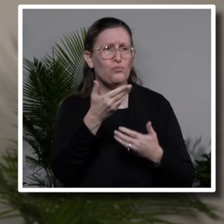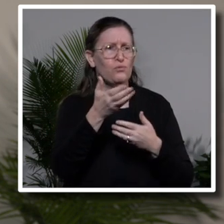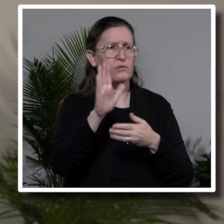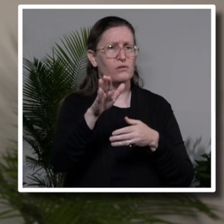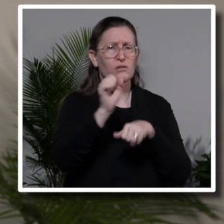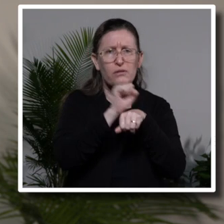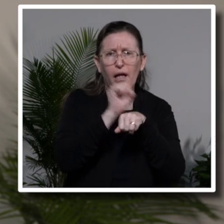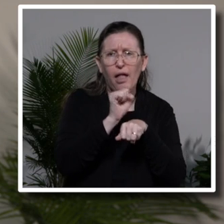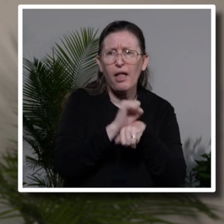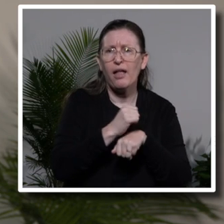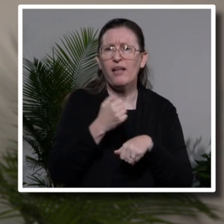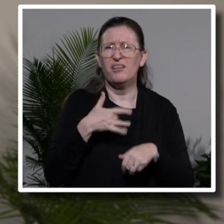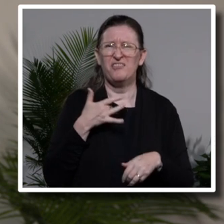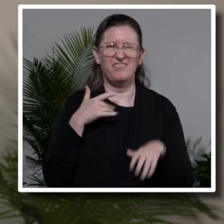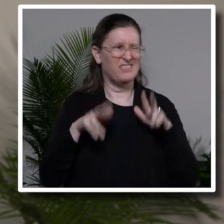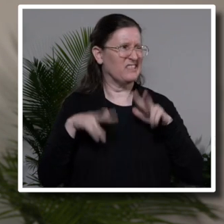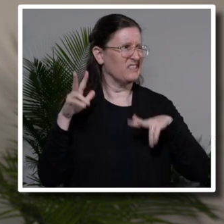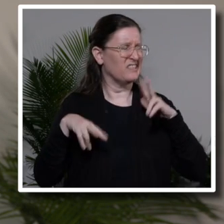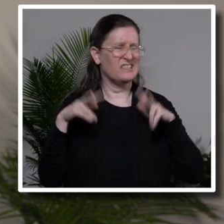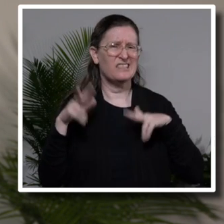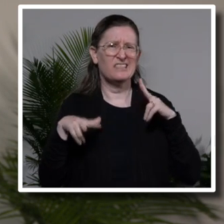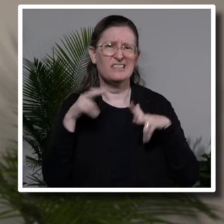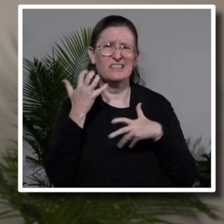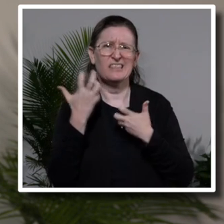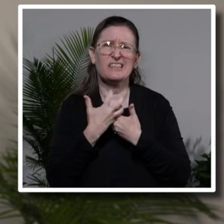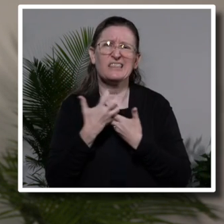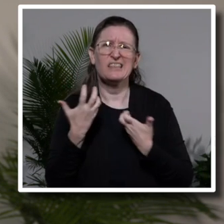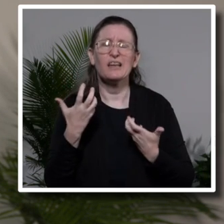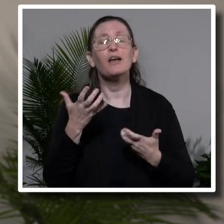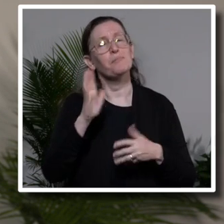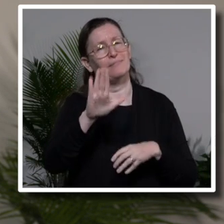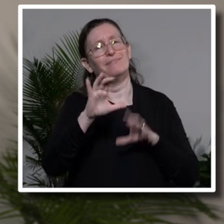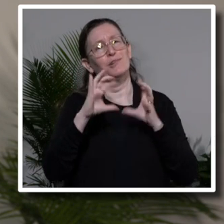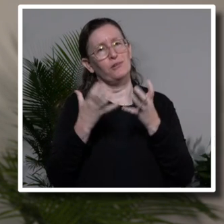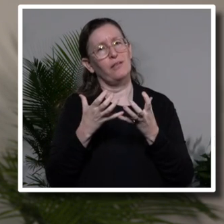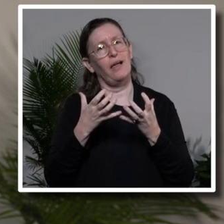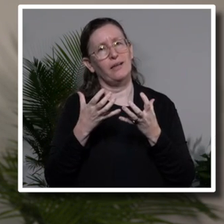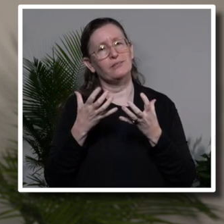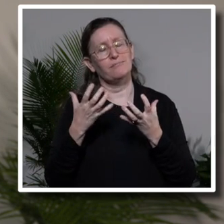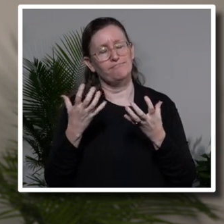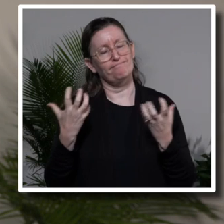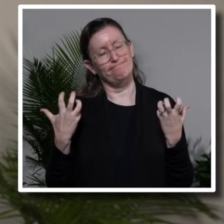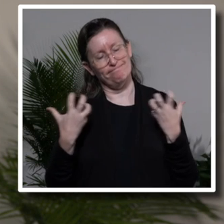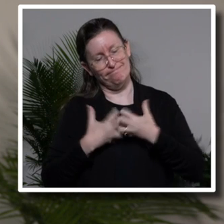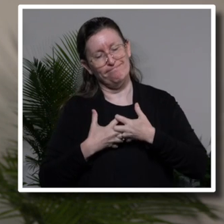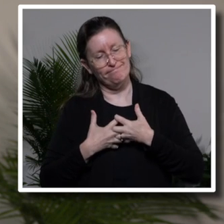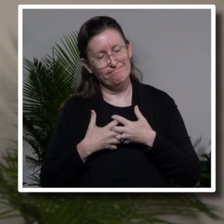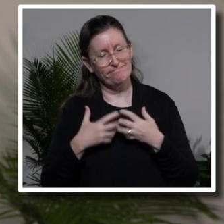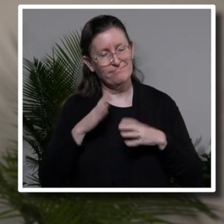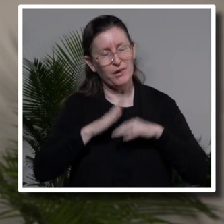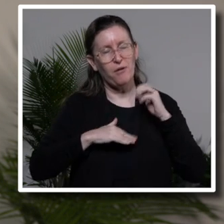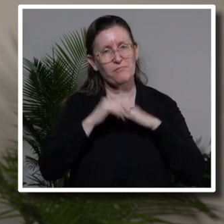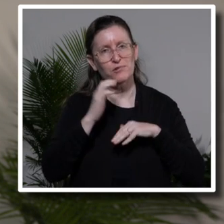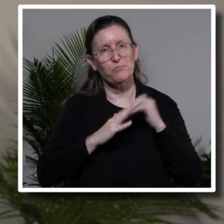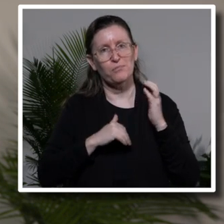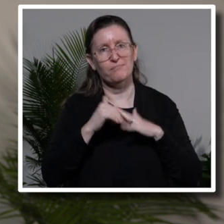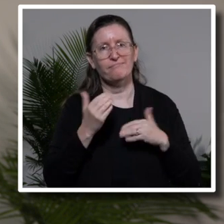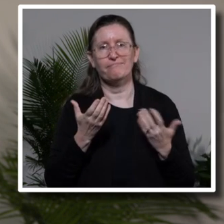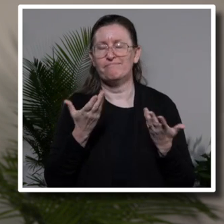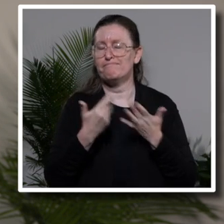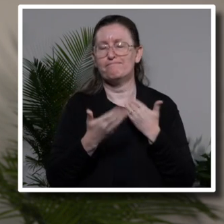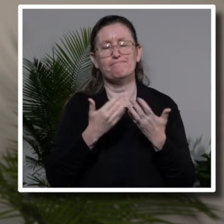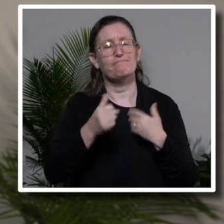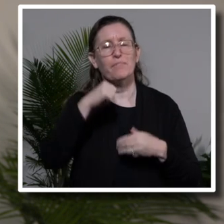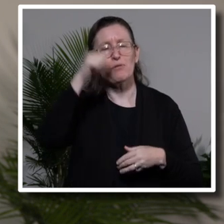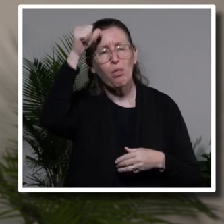you hold, it's natural to feel out of place. But your class has a special way of making people feel very comfortable, whether it be adults or